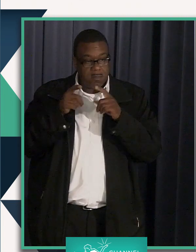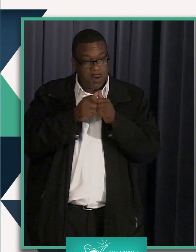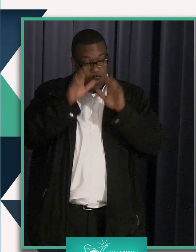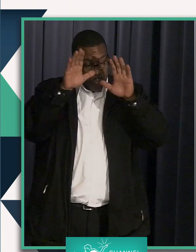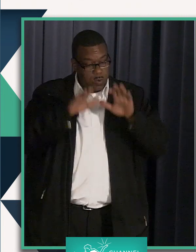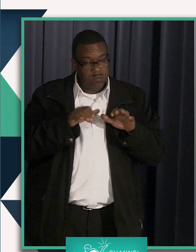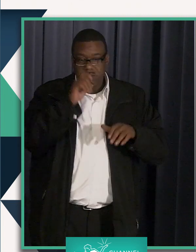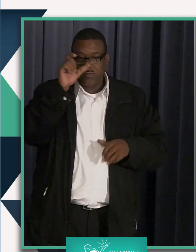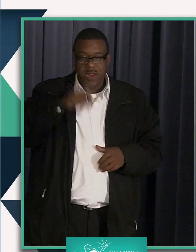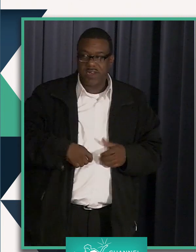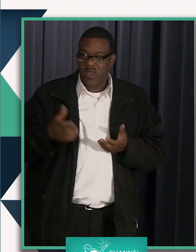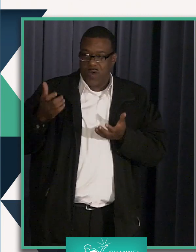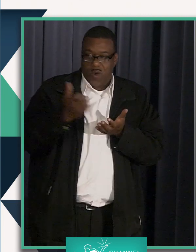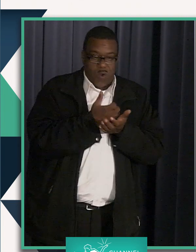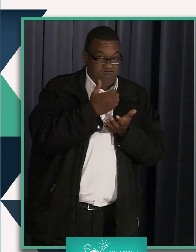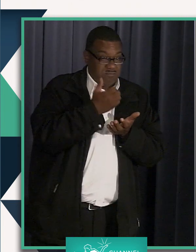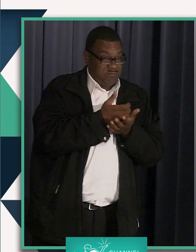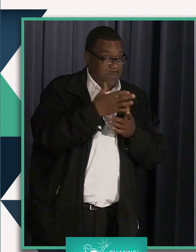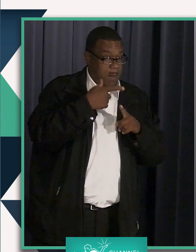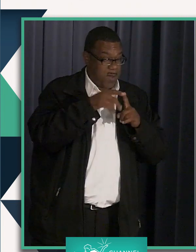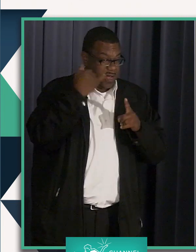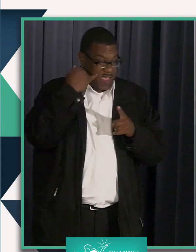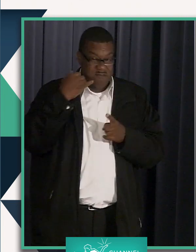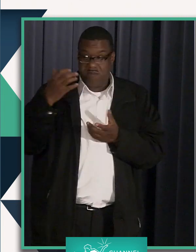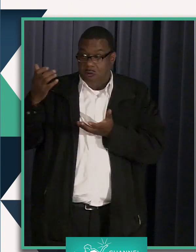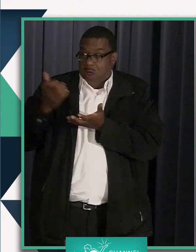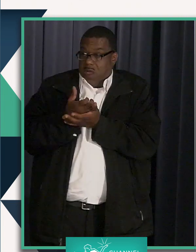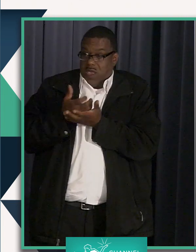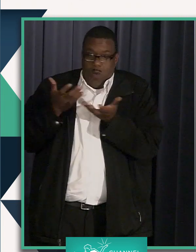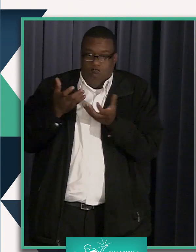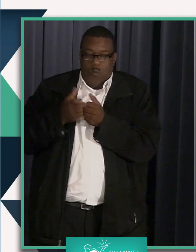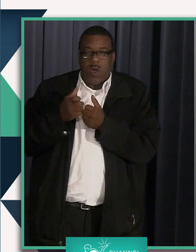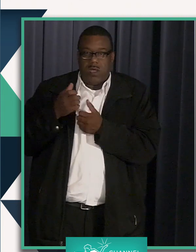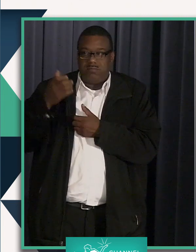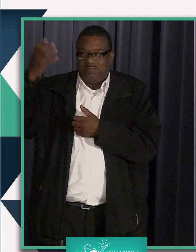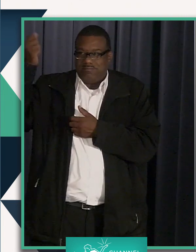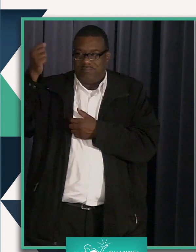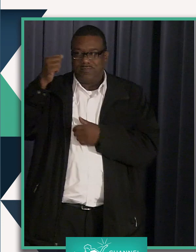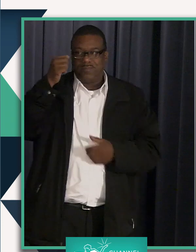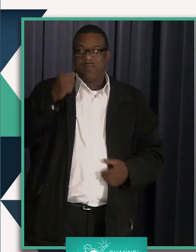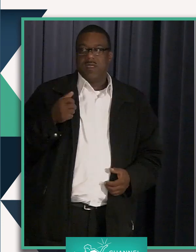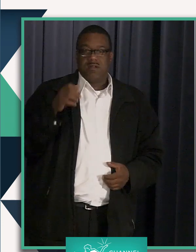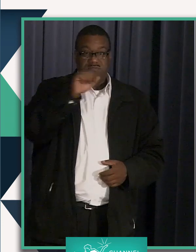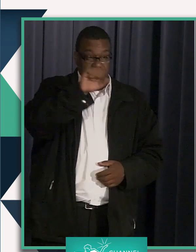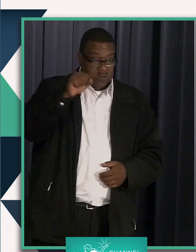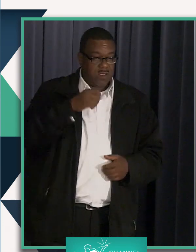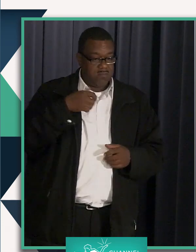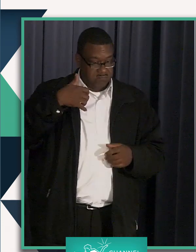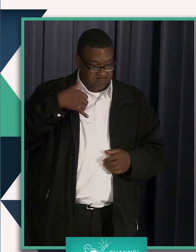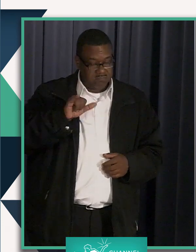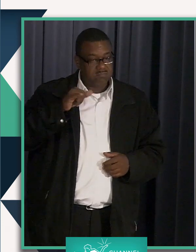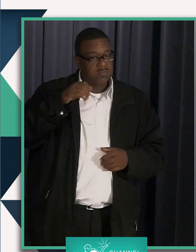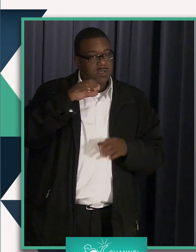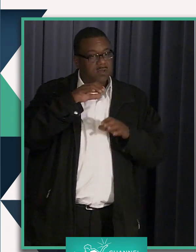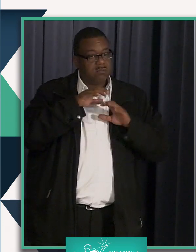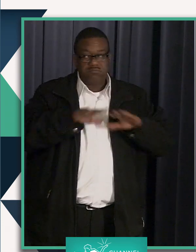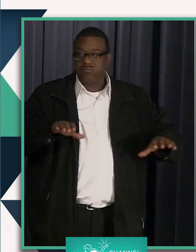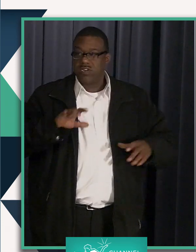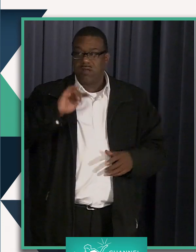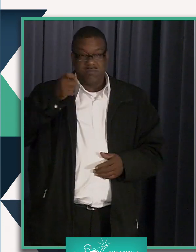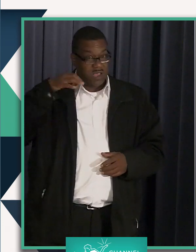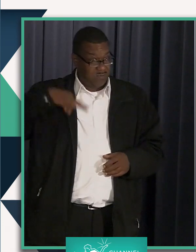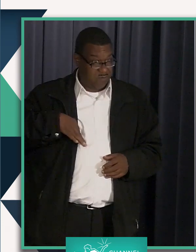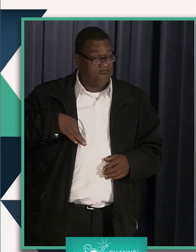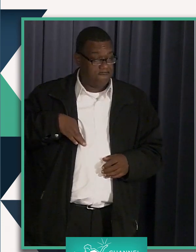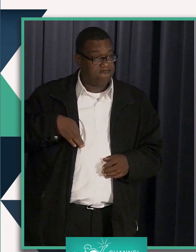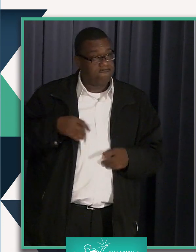is you don't need earned income. So if you're just on Social Security and you're not working right now, you're still eligible for the child tax credit. So for those parents, you